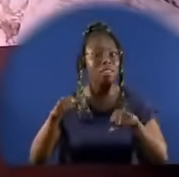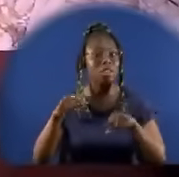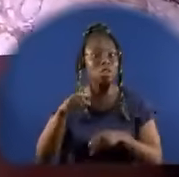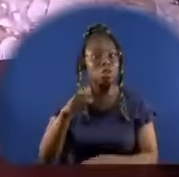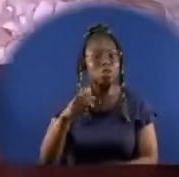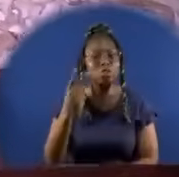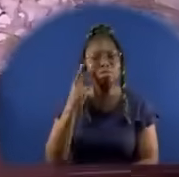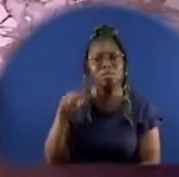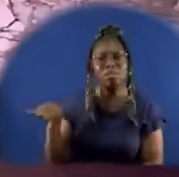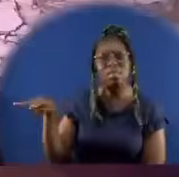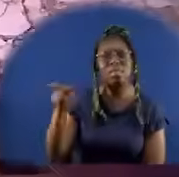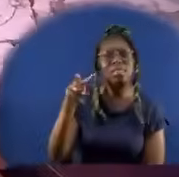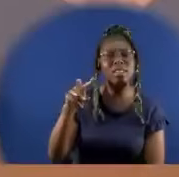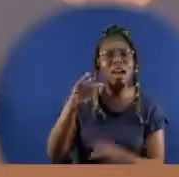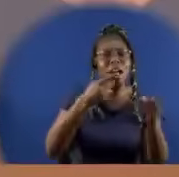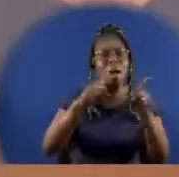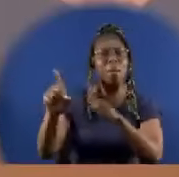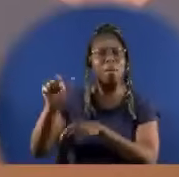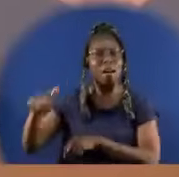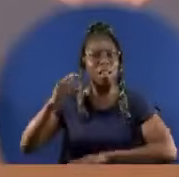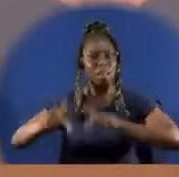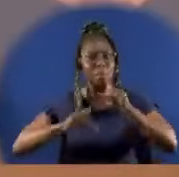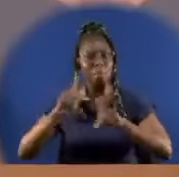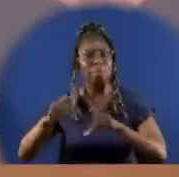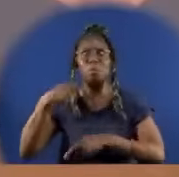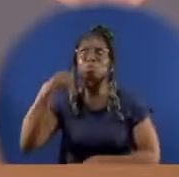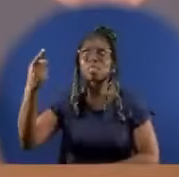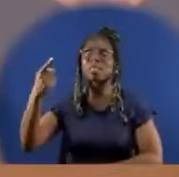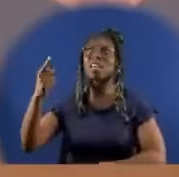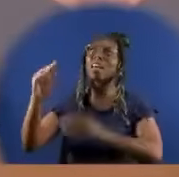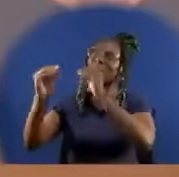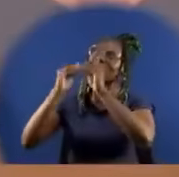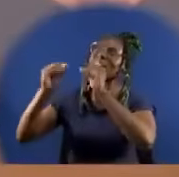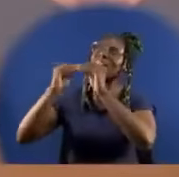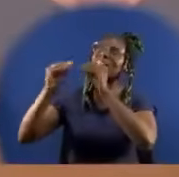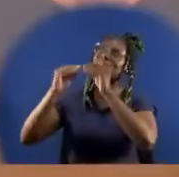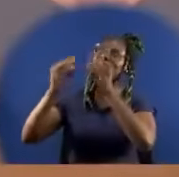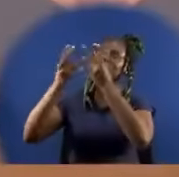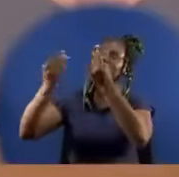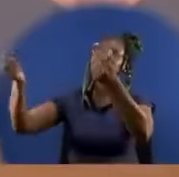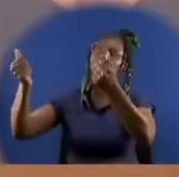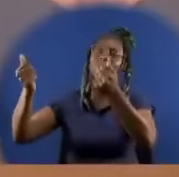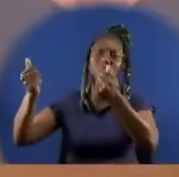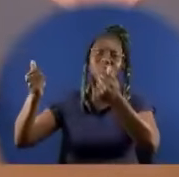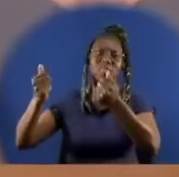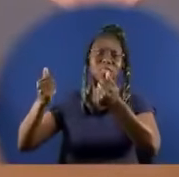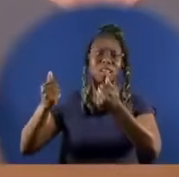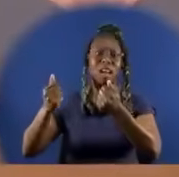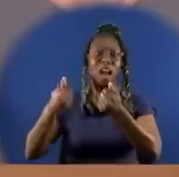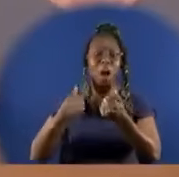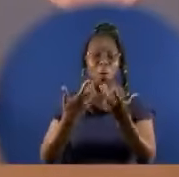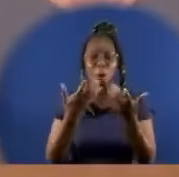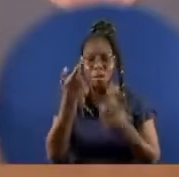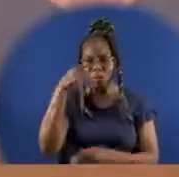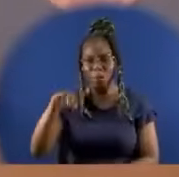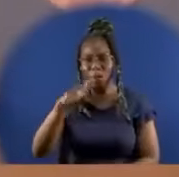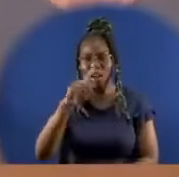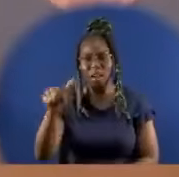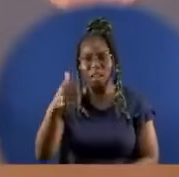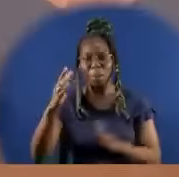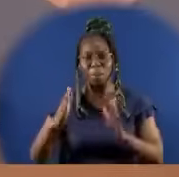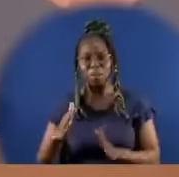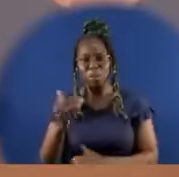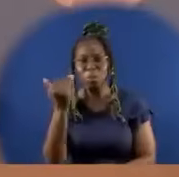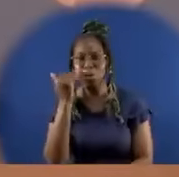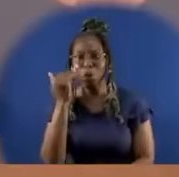Fix it, Jesus, fix it. Work it out, Jesus, work it out. Can I find somebody in here who knows that he doesn't always come when you want him